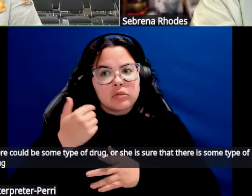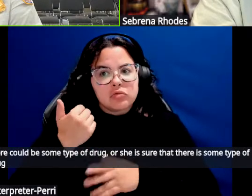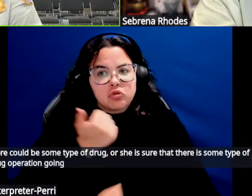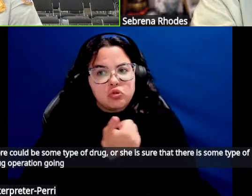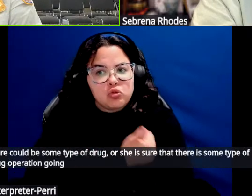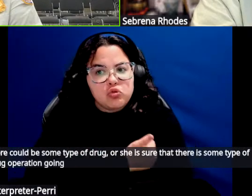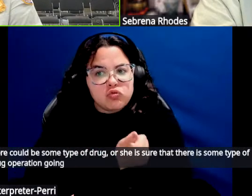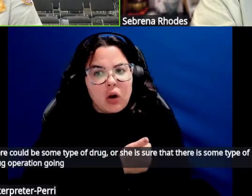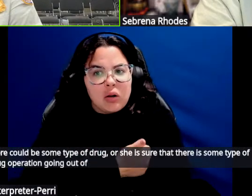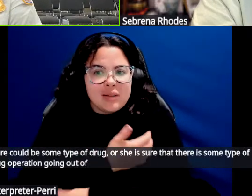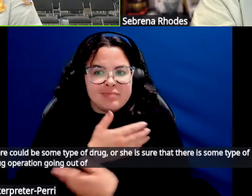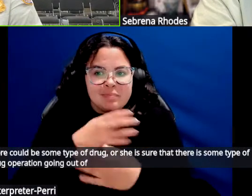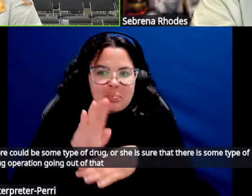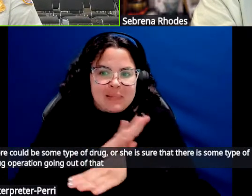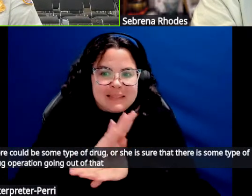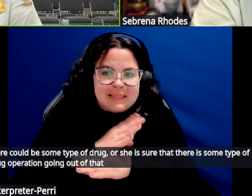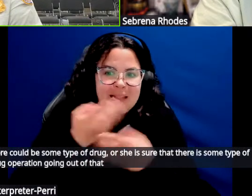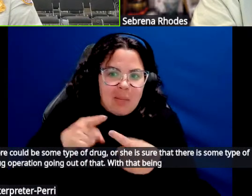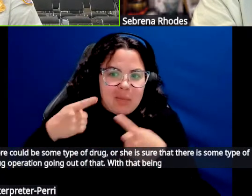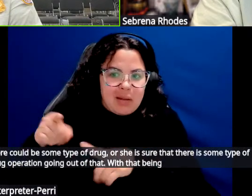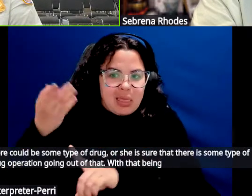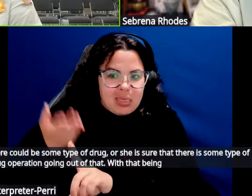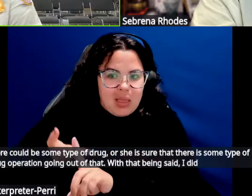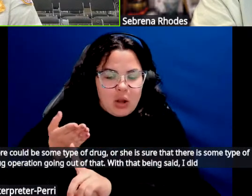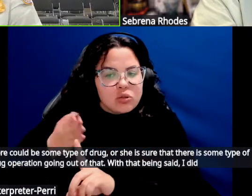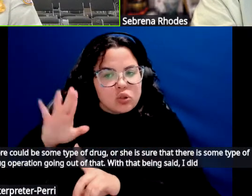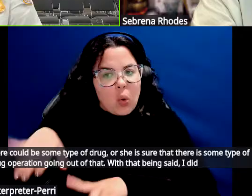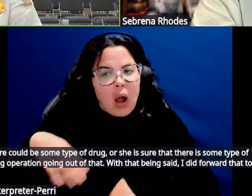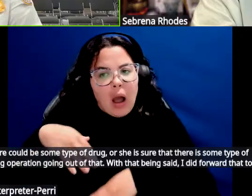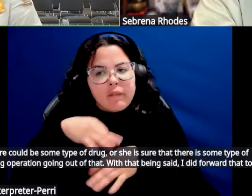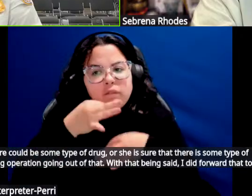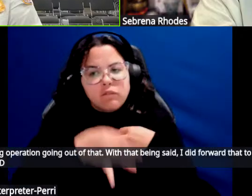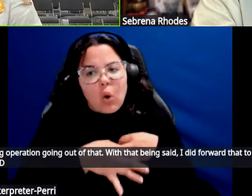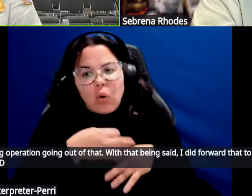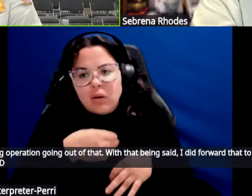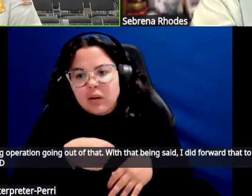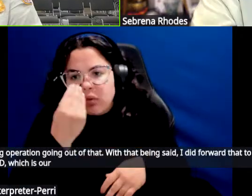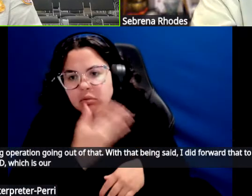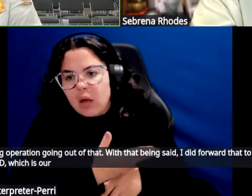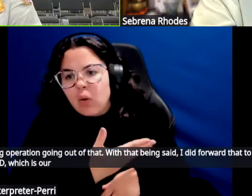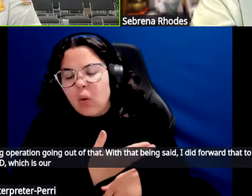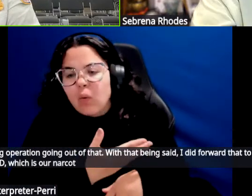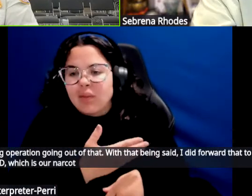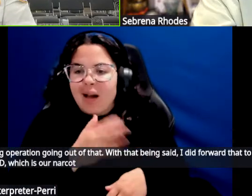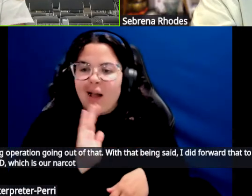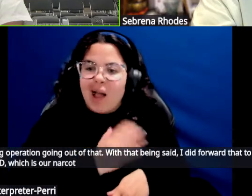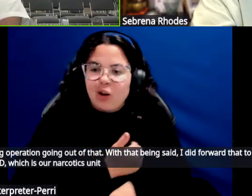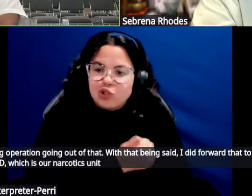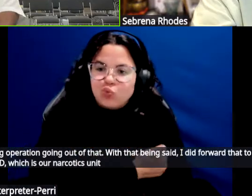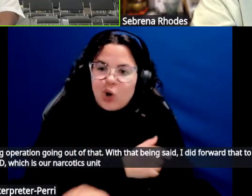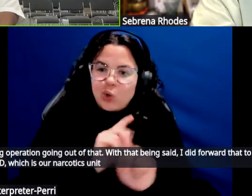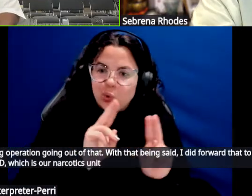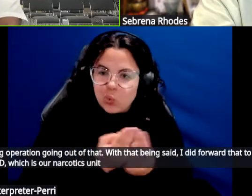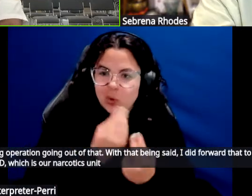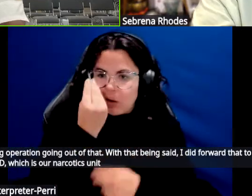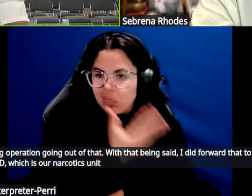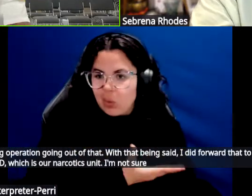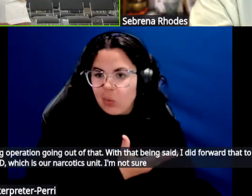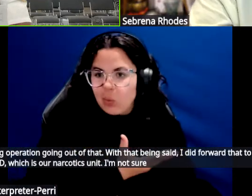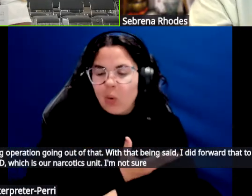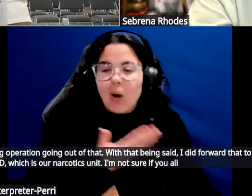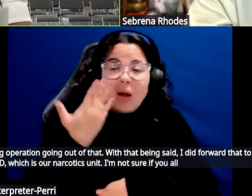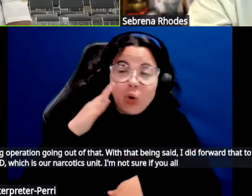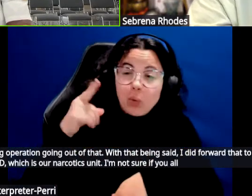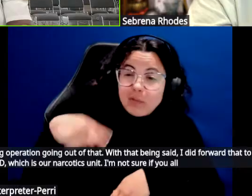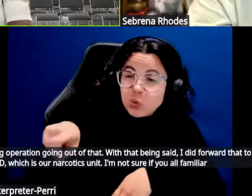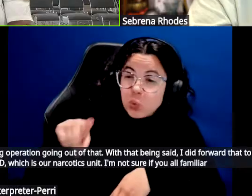out of that. With that being said, I did forward that to NSID, which is our narcotics unit. I'm not sure if you all are familiar. A